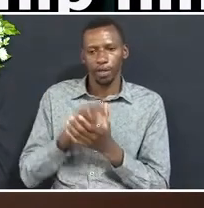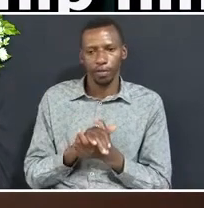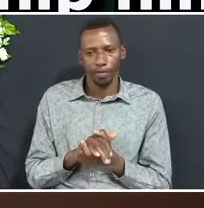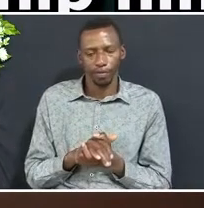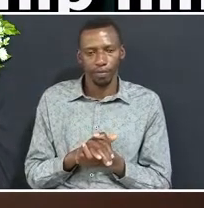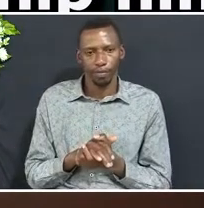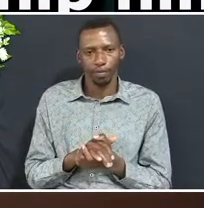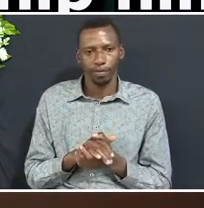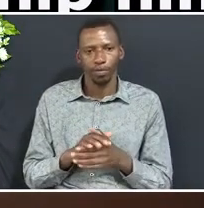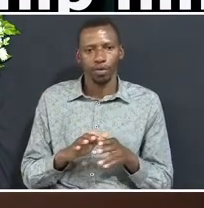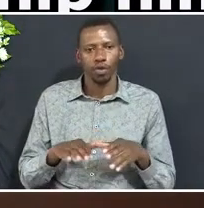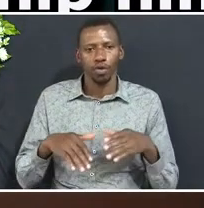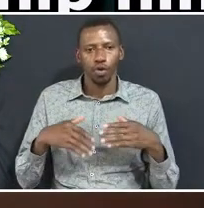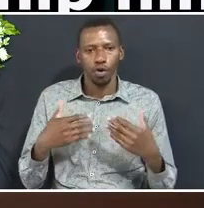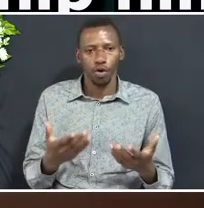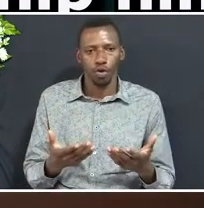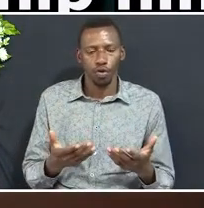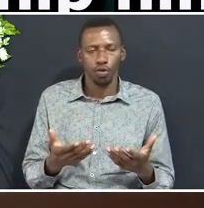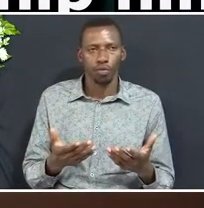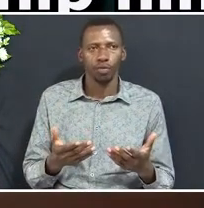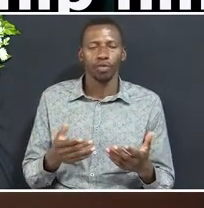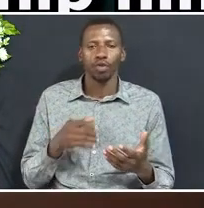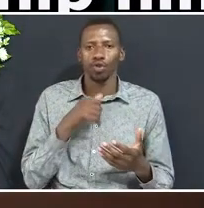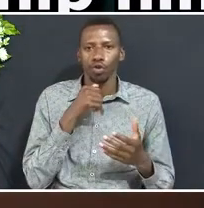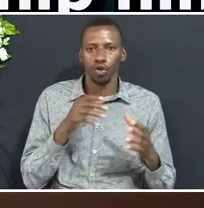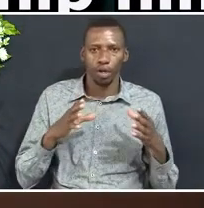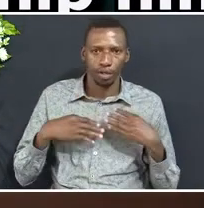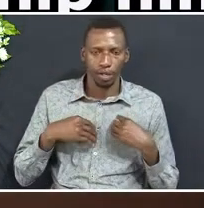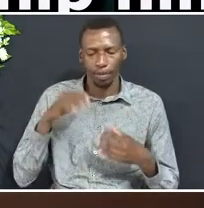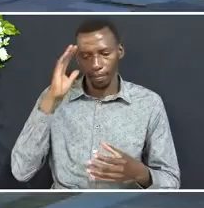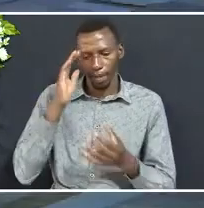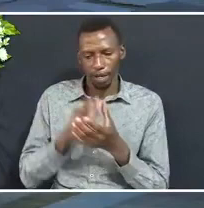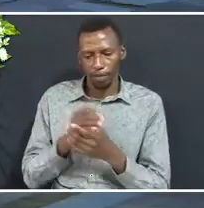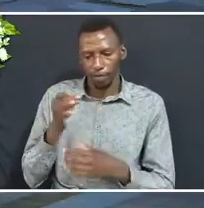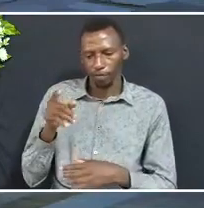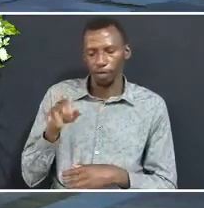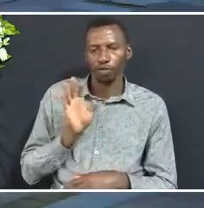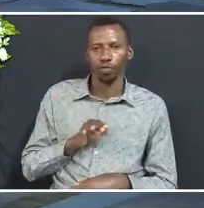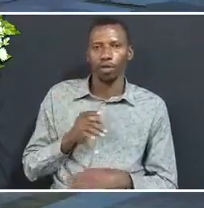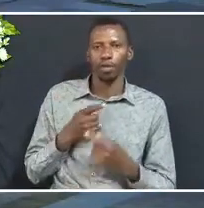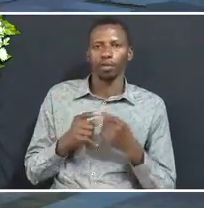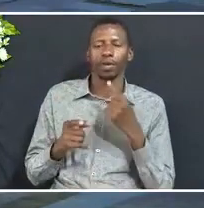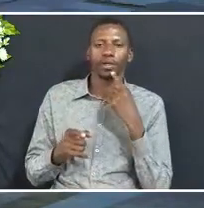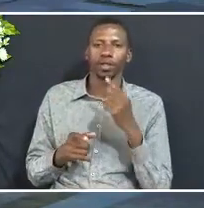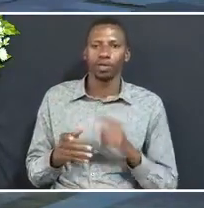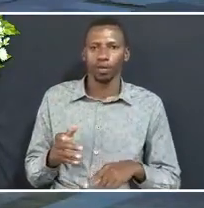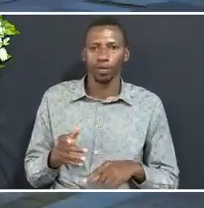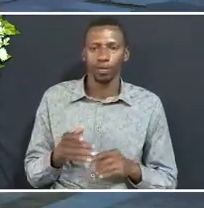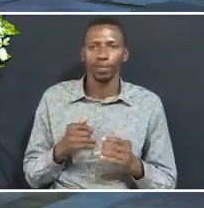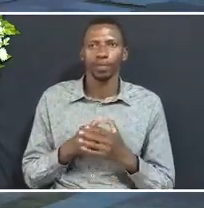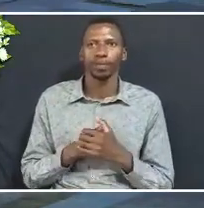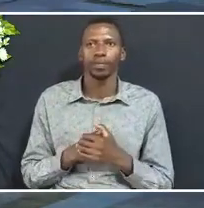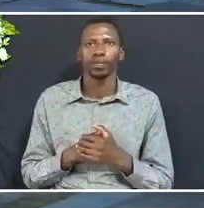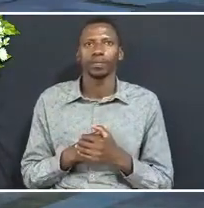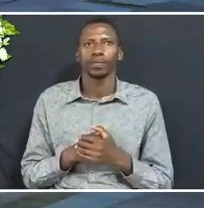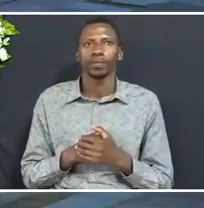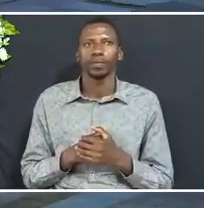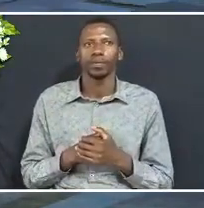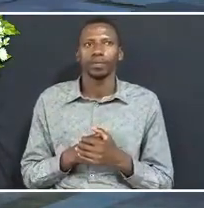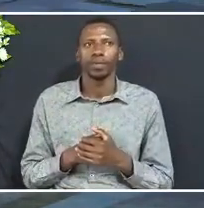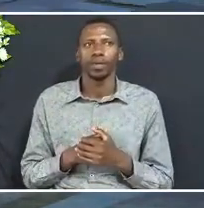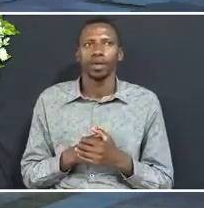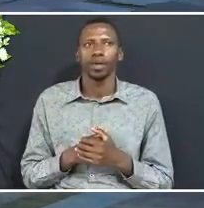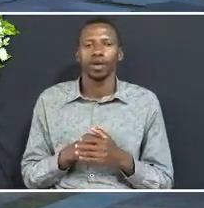nor consents to the belief of the woman, but he says, I'm the real altar of